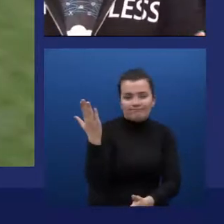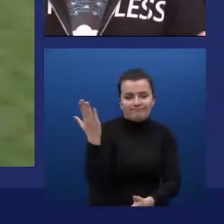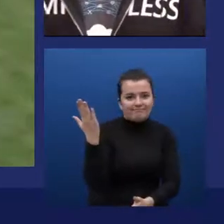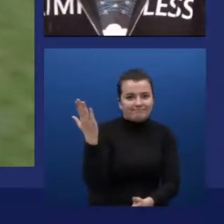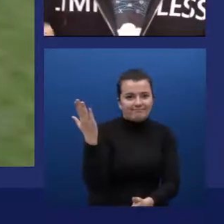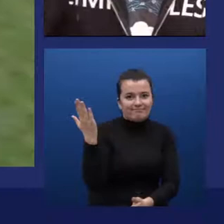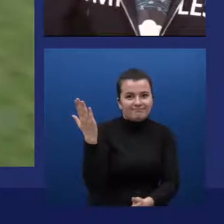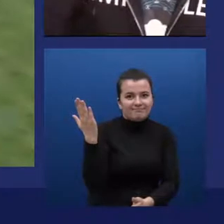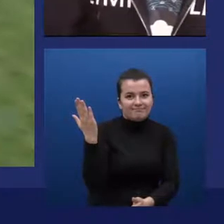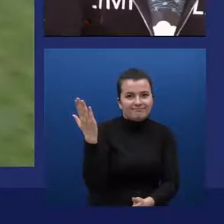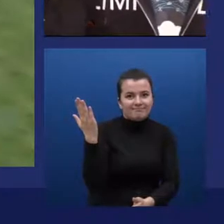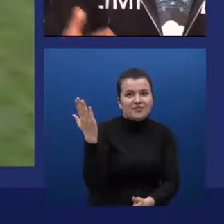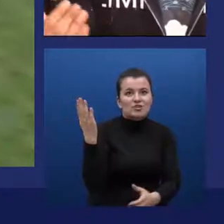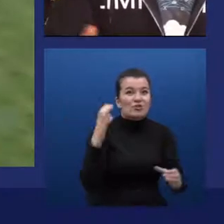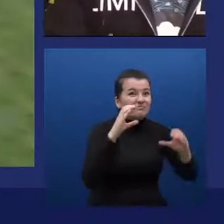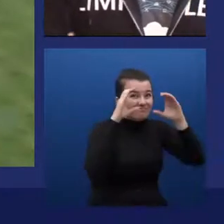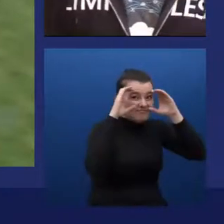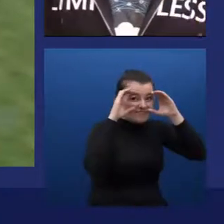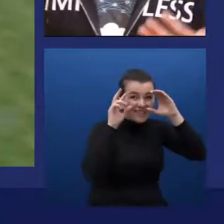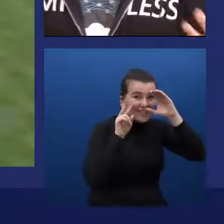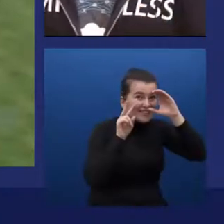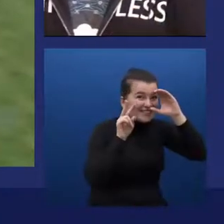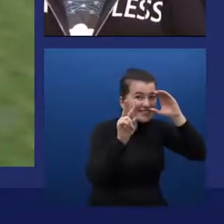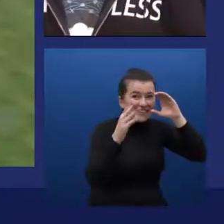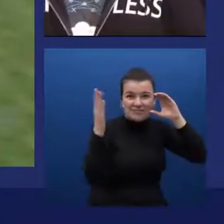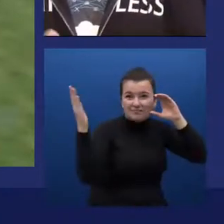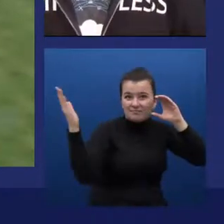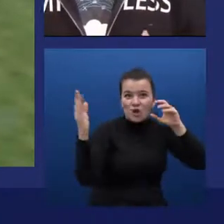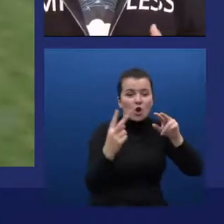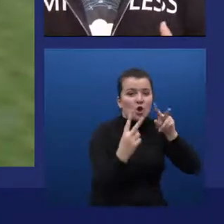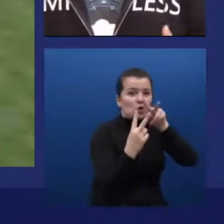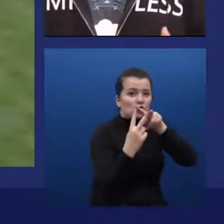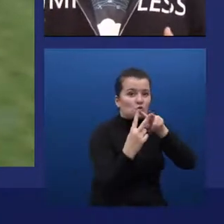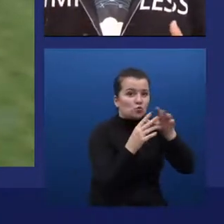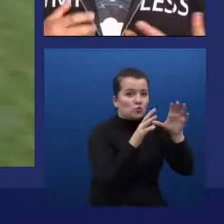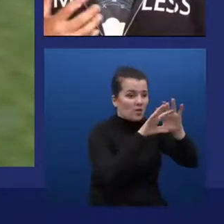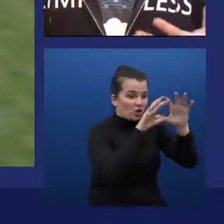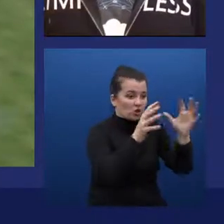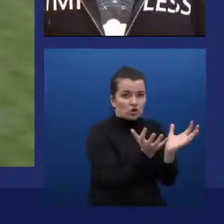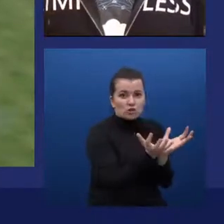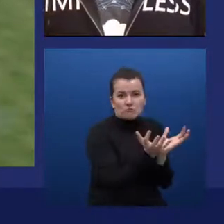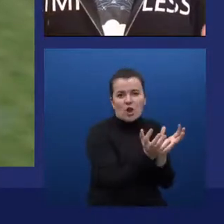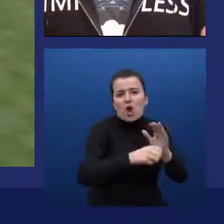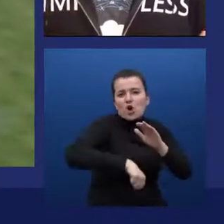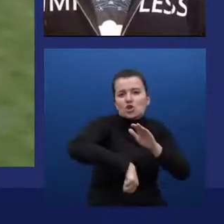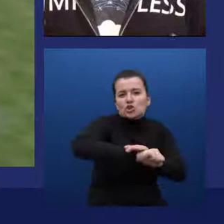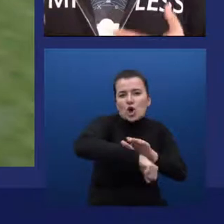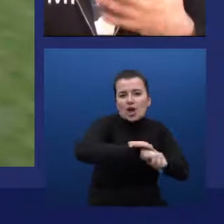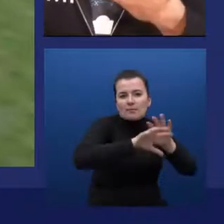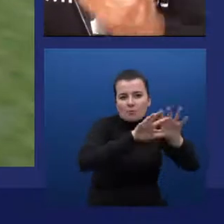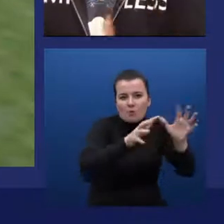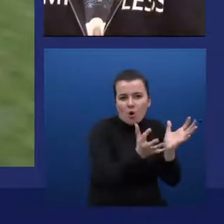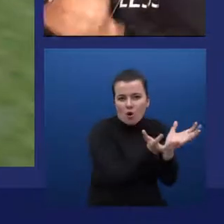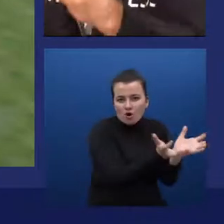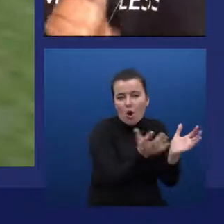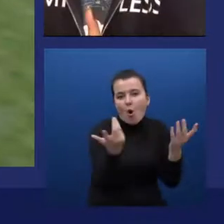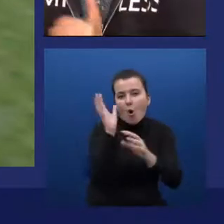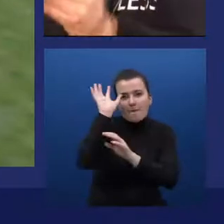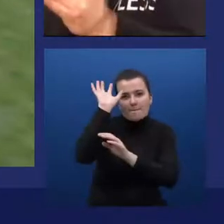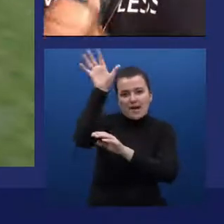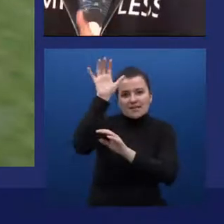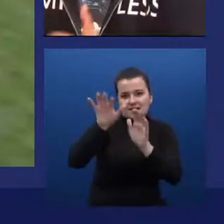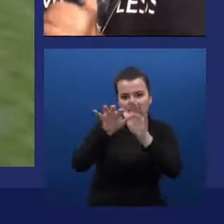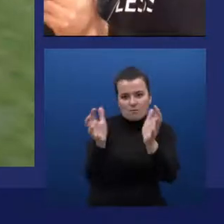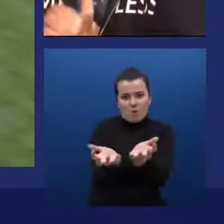about the recall and the precision. As you can see here, we're going to look at two objects. We're going to look at a soccer ball and a basketball, and it's going to do identification of each. Pay attention